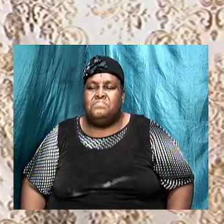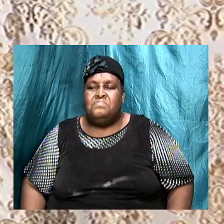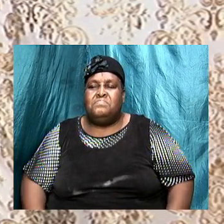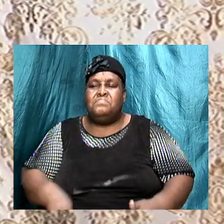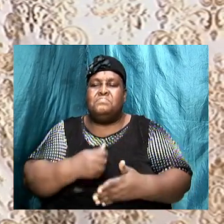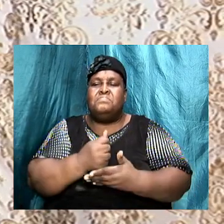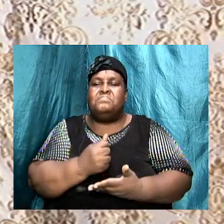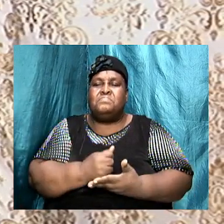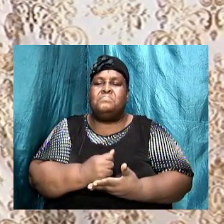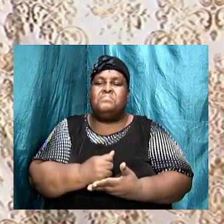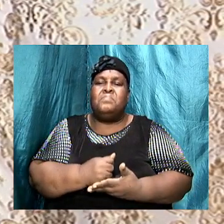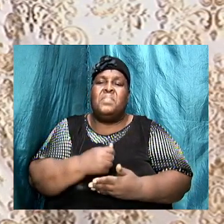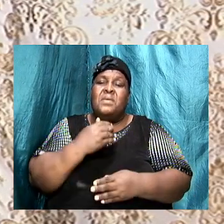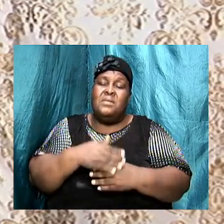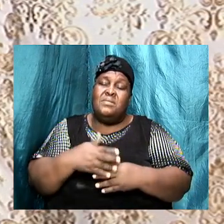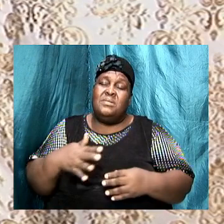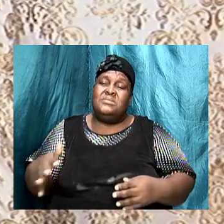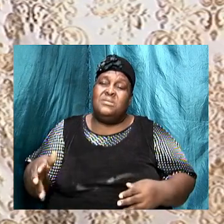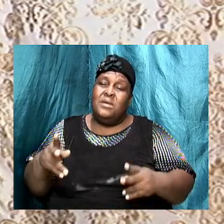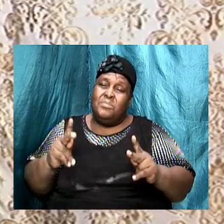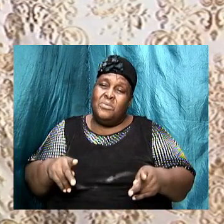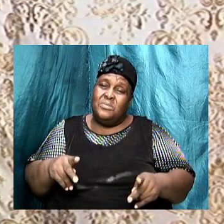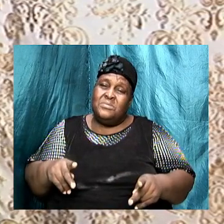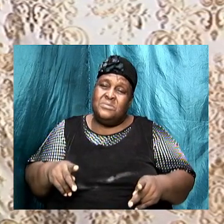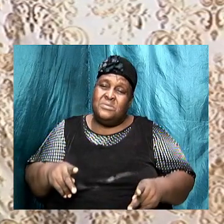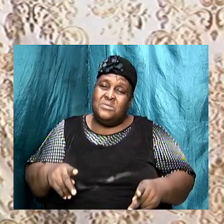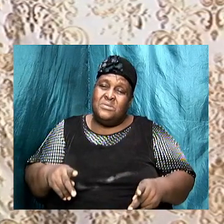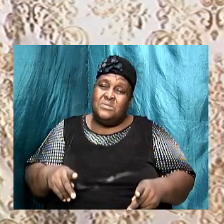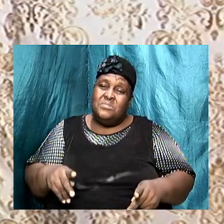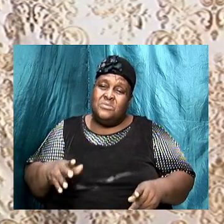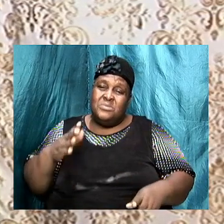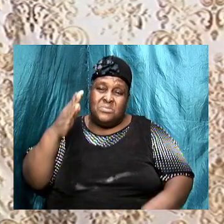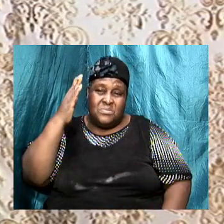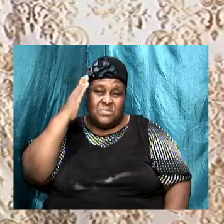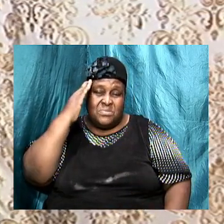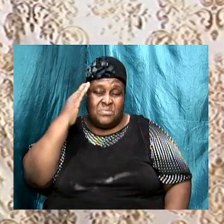Amen. The next thing that a person needs to know is that